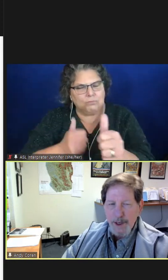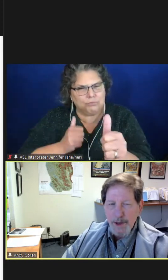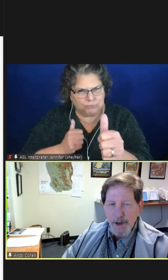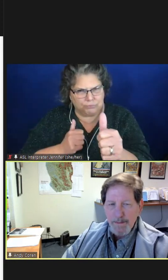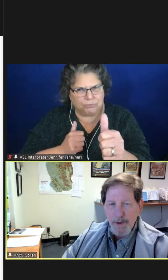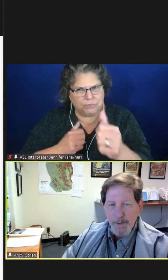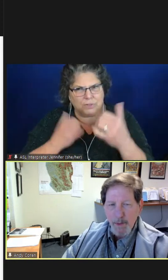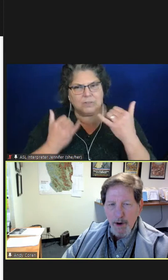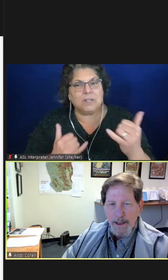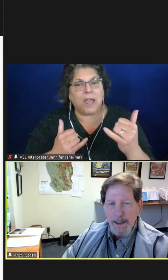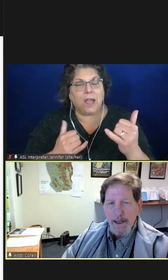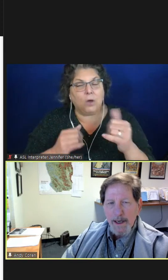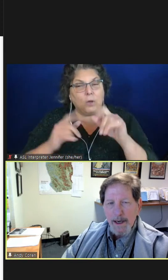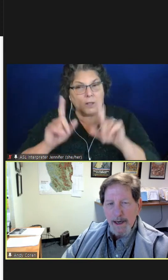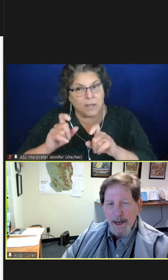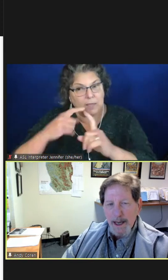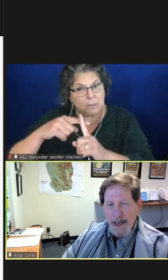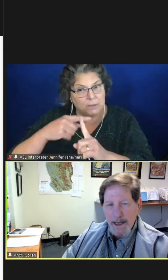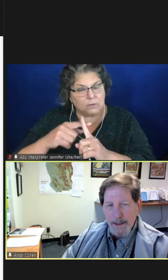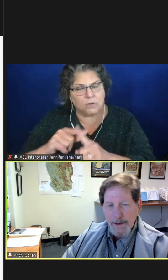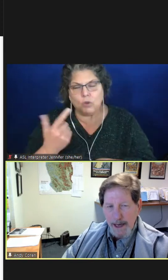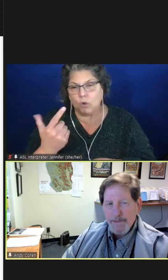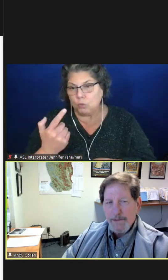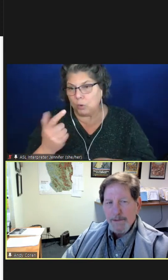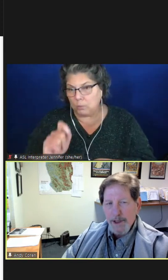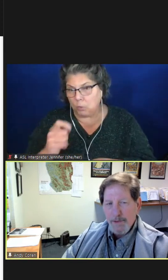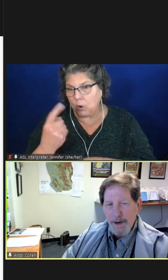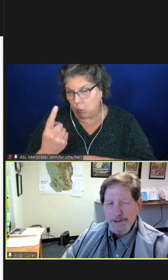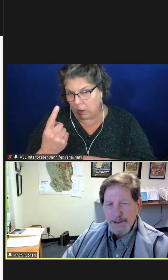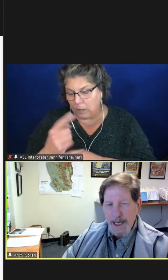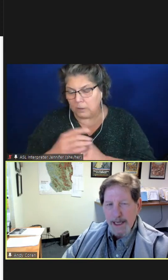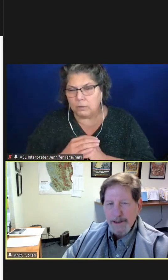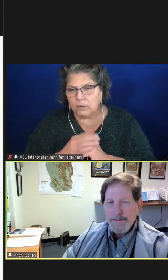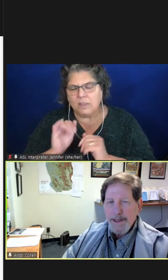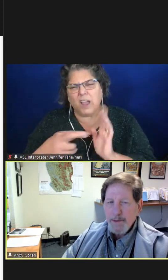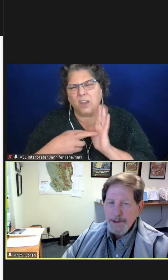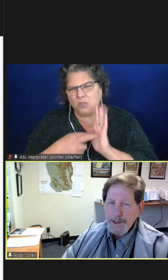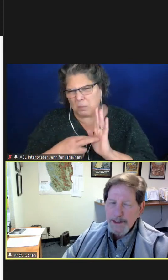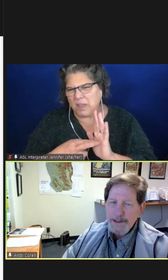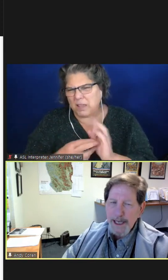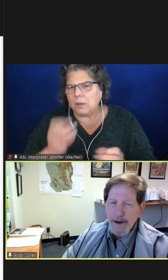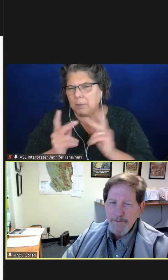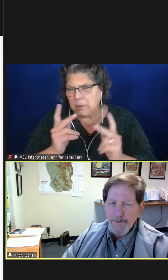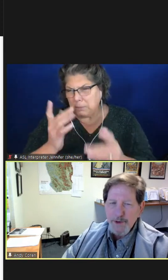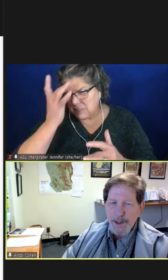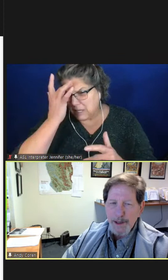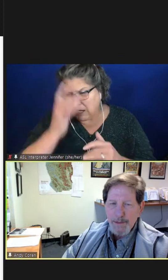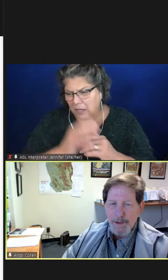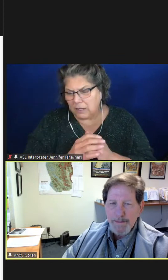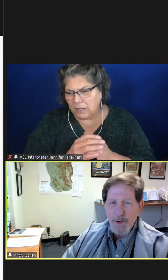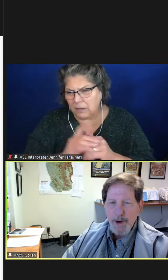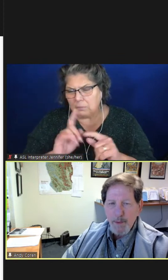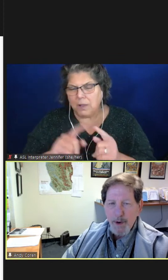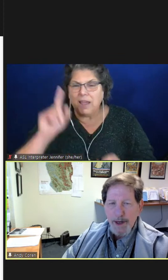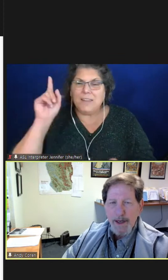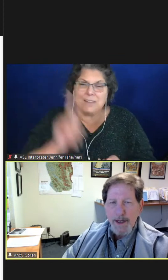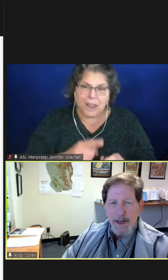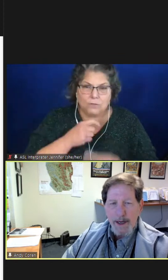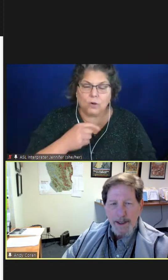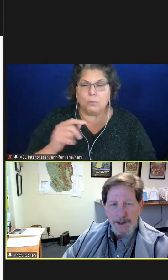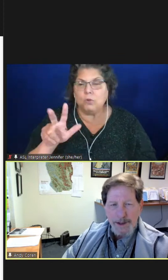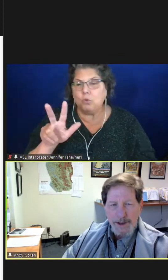to 21.1, and that represents cases, but it's down from